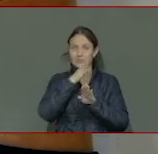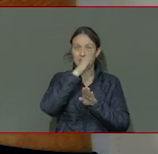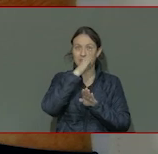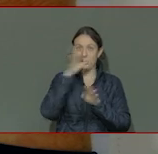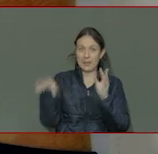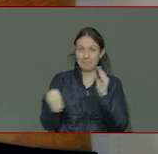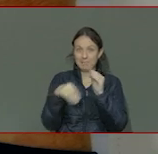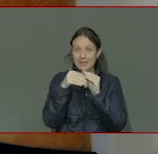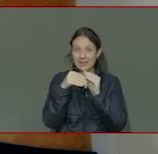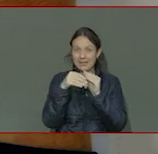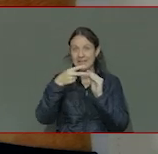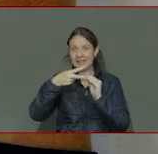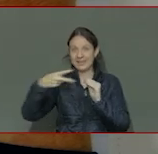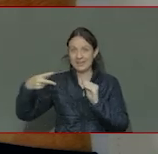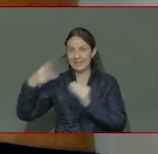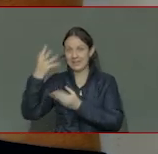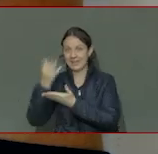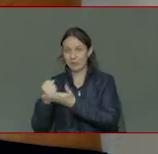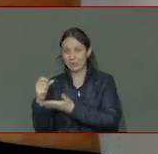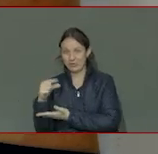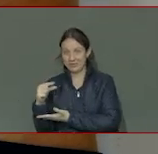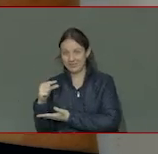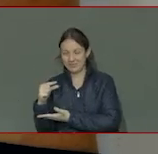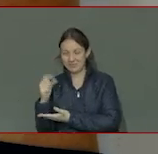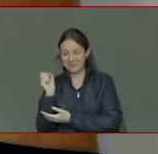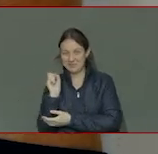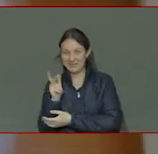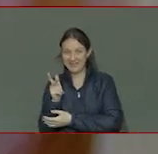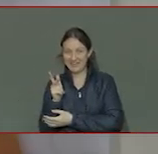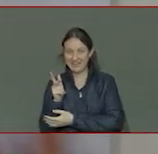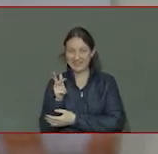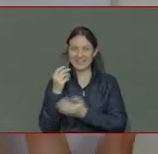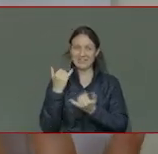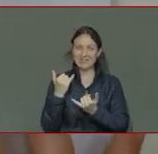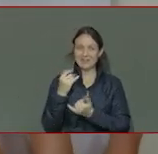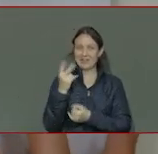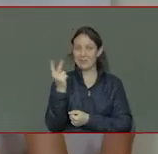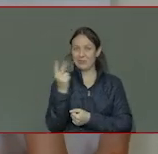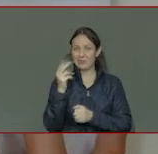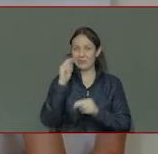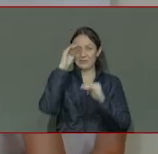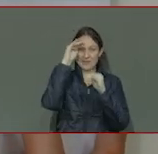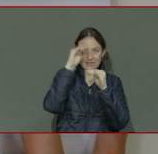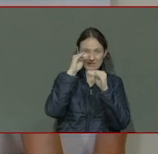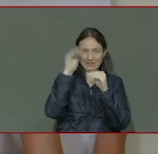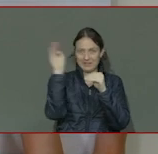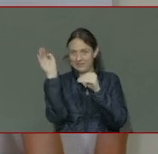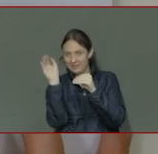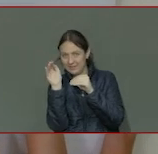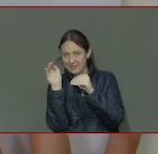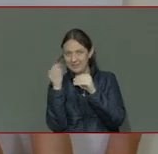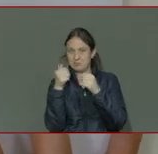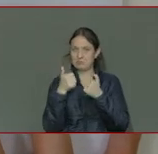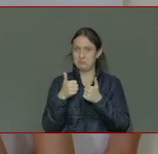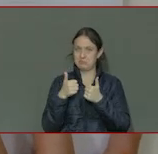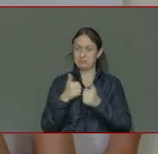to the gravitational force downwards. So that's why I don't draw those ones equal in length.